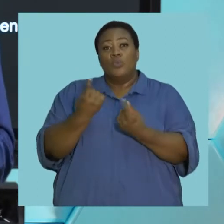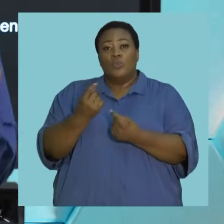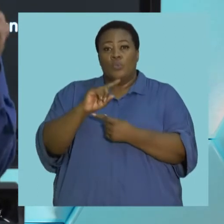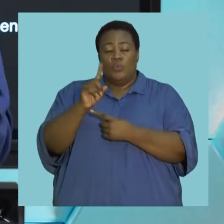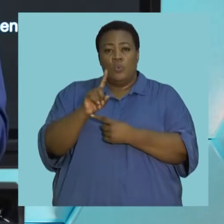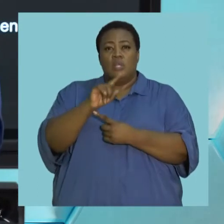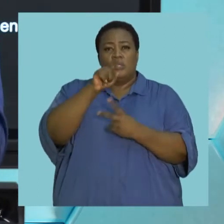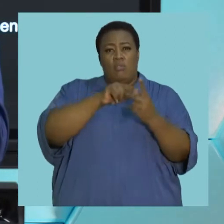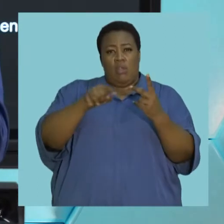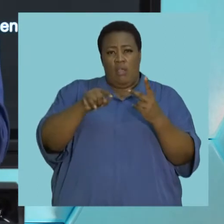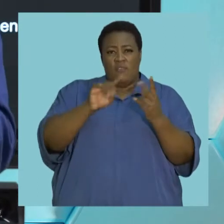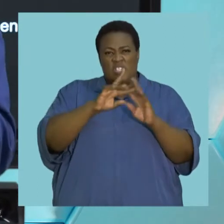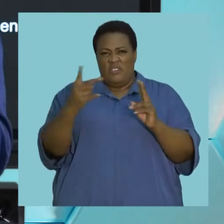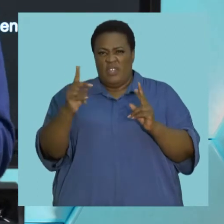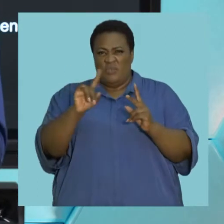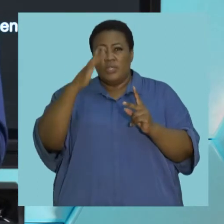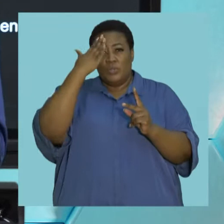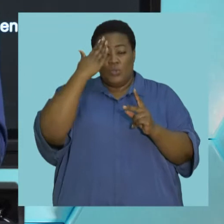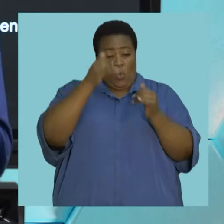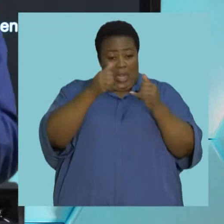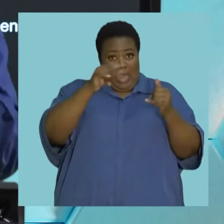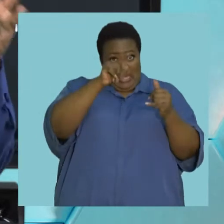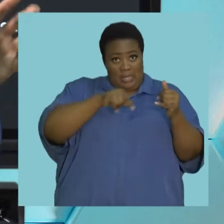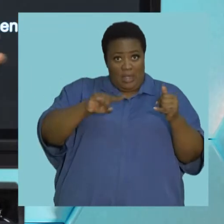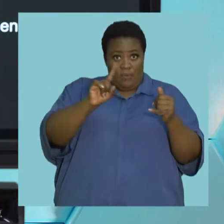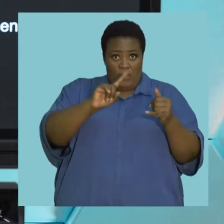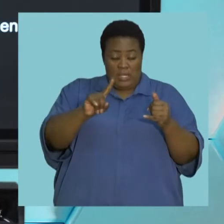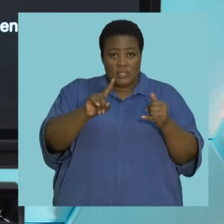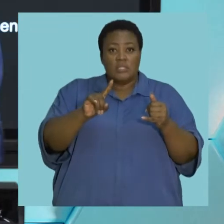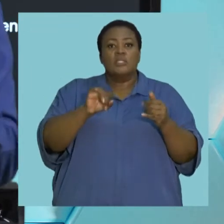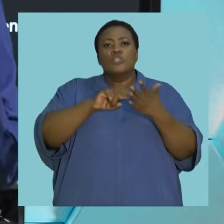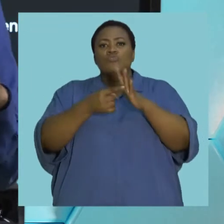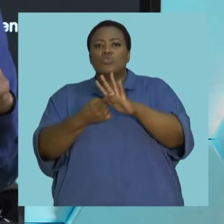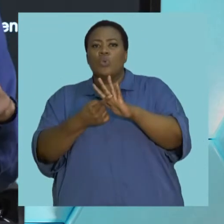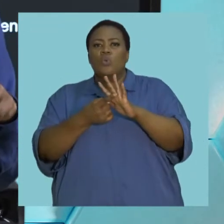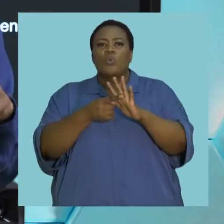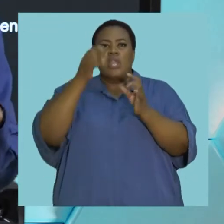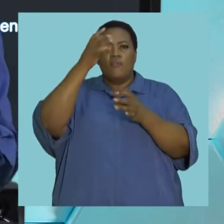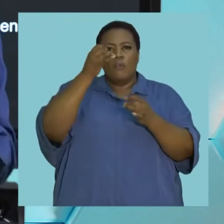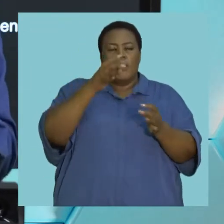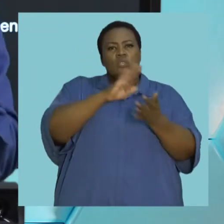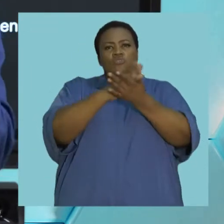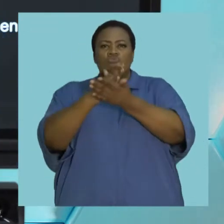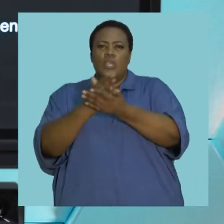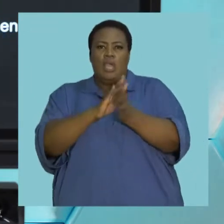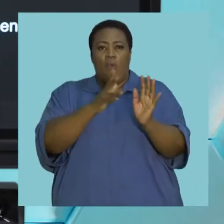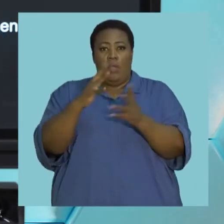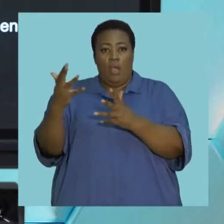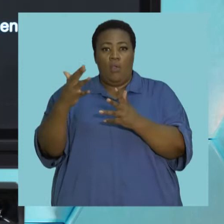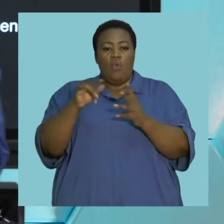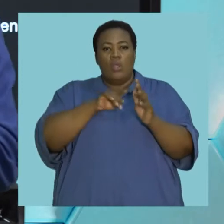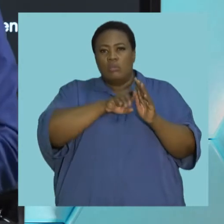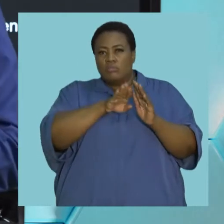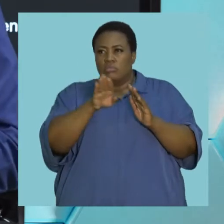exposed to. So we know what line graphs are, and so line graphs tend to show how information is shared on a